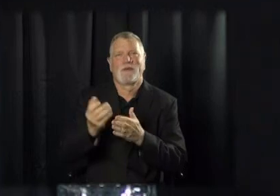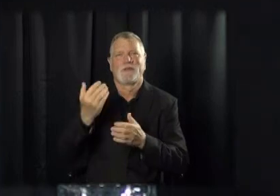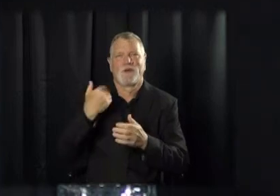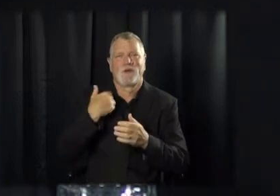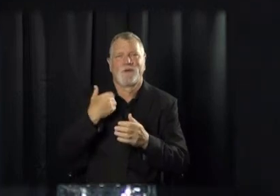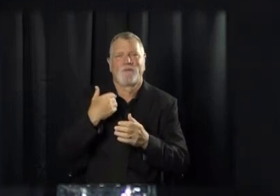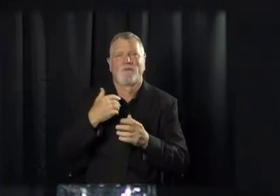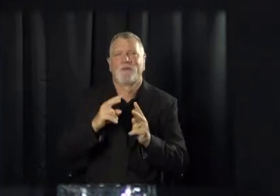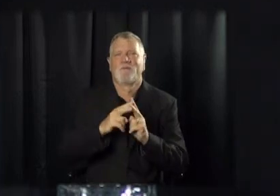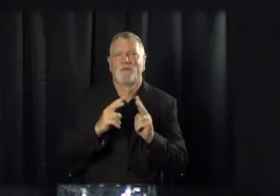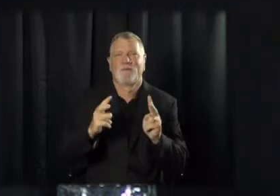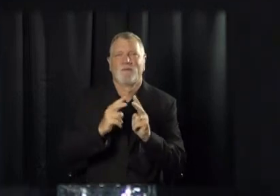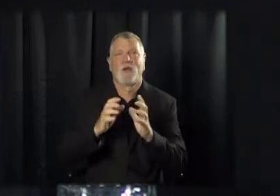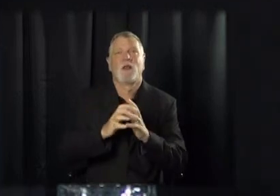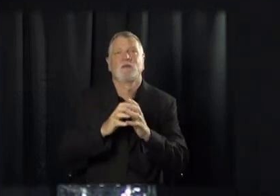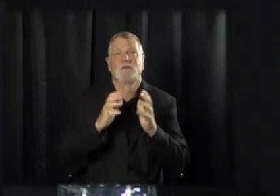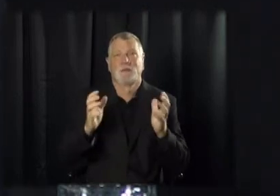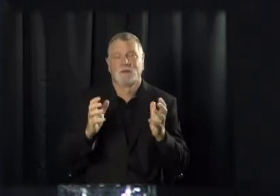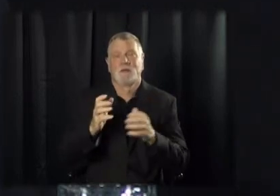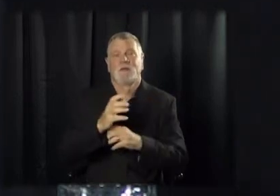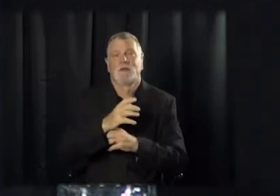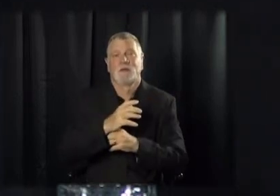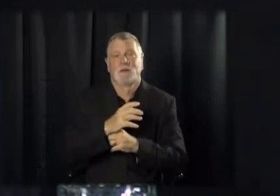ago. Very, very significant